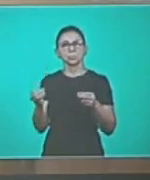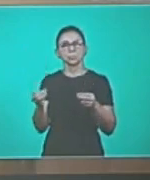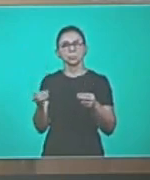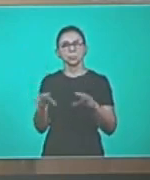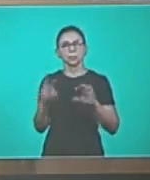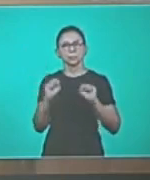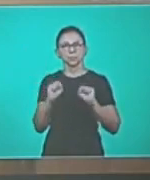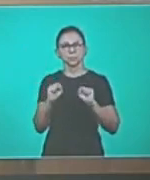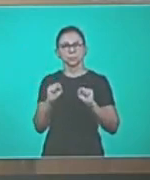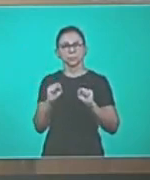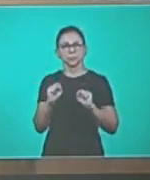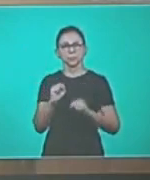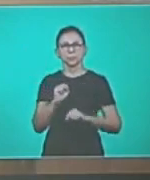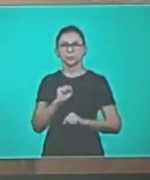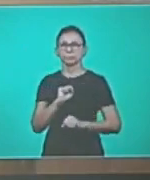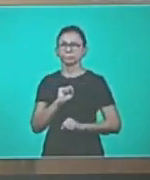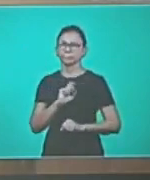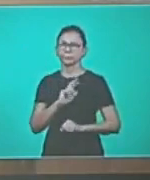So